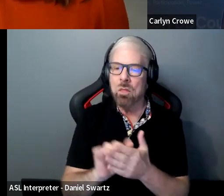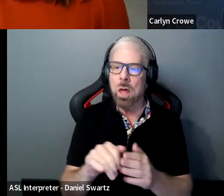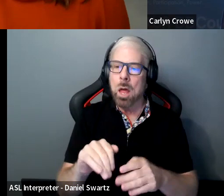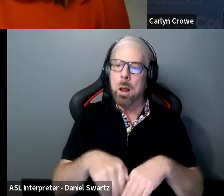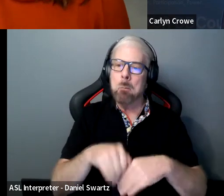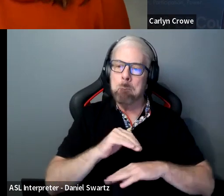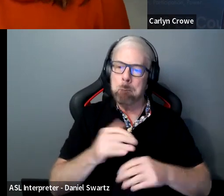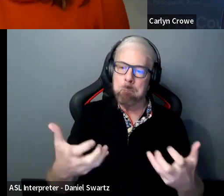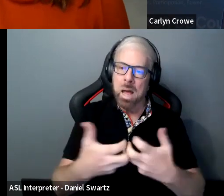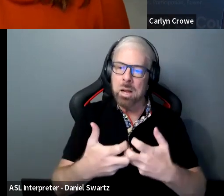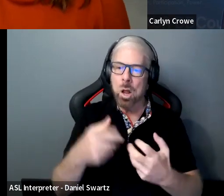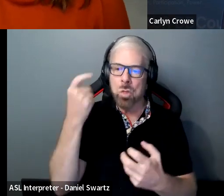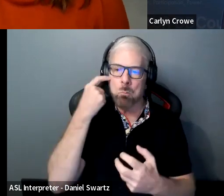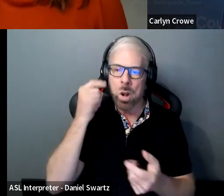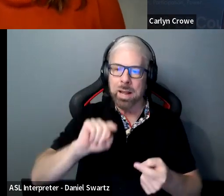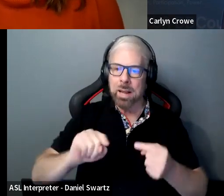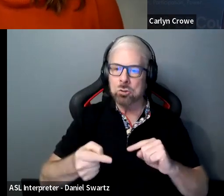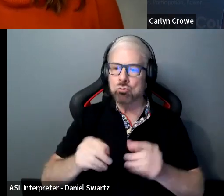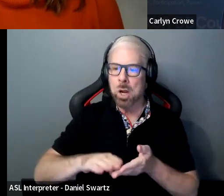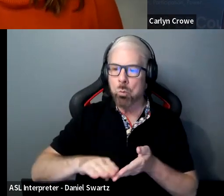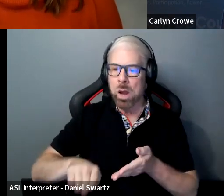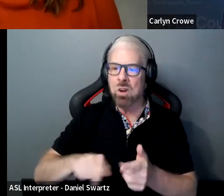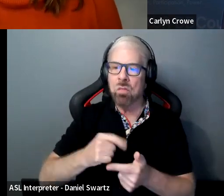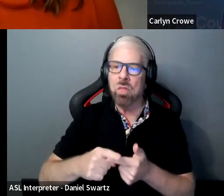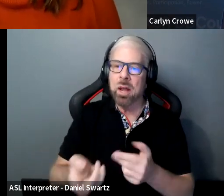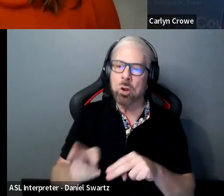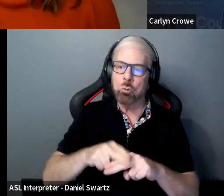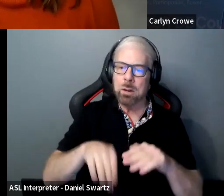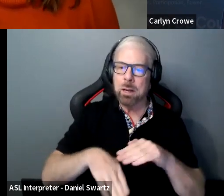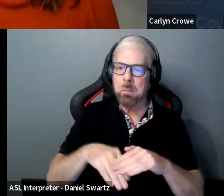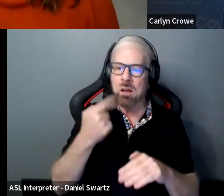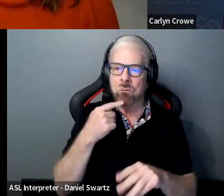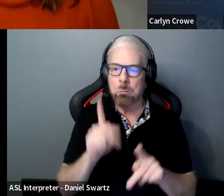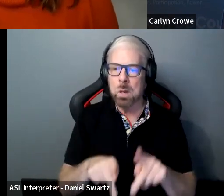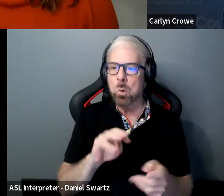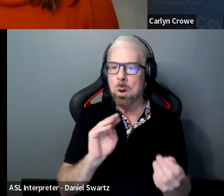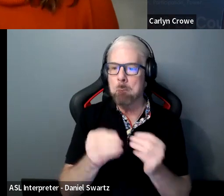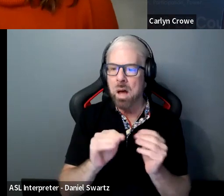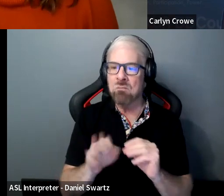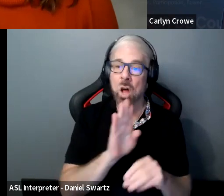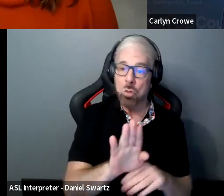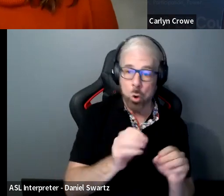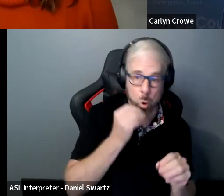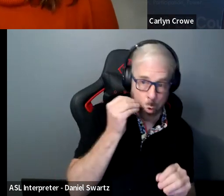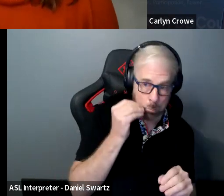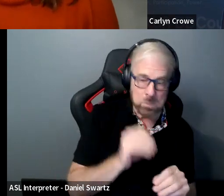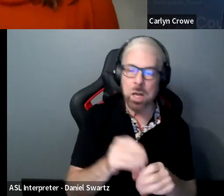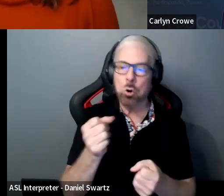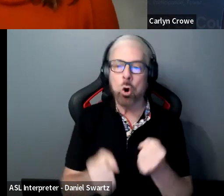injury waiver. So that really increases the capacity of individuals to modify their homes and cars as they need